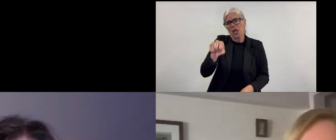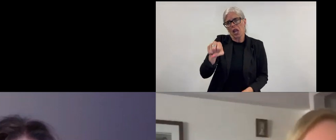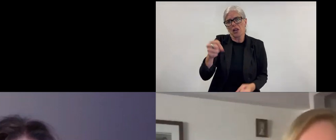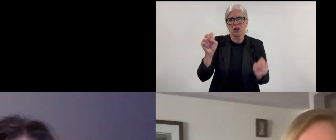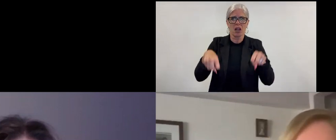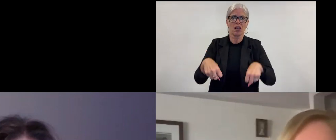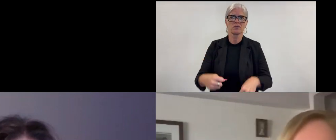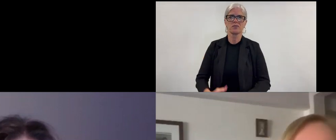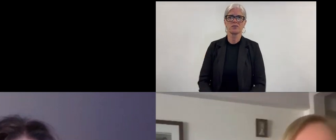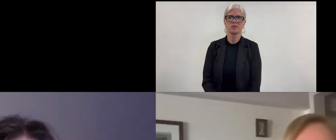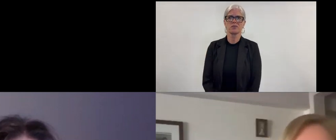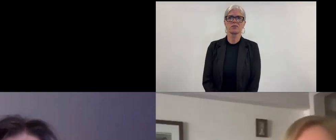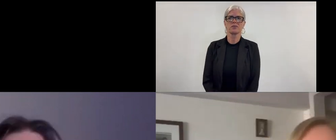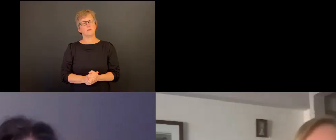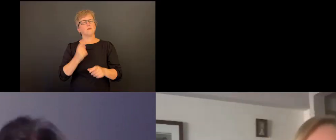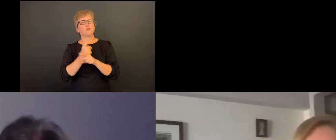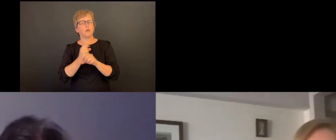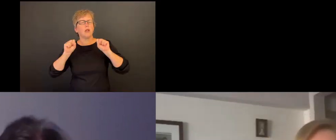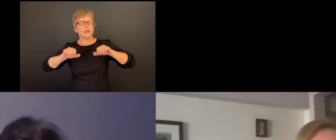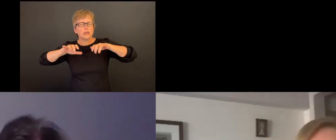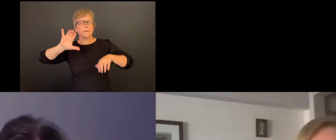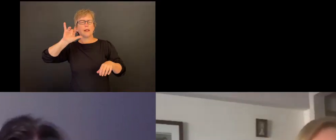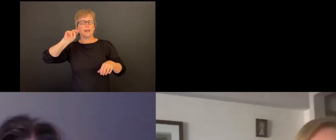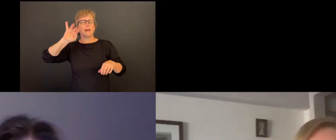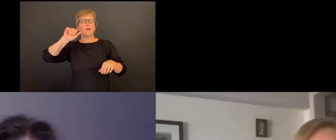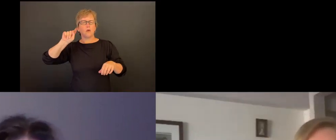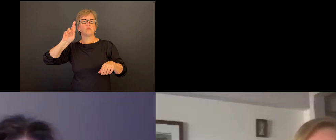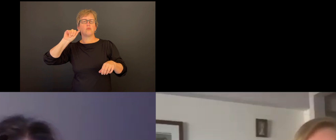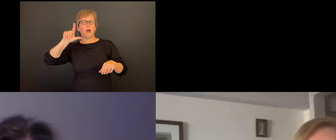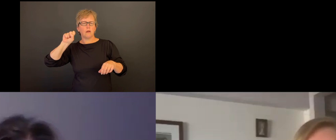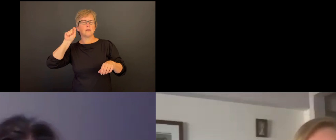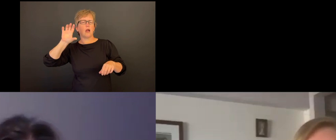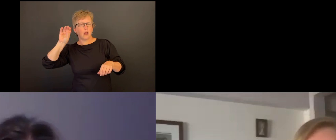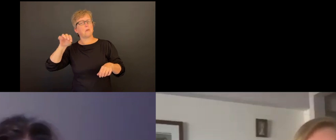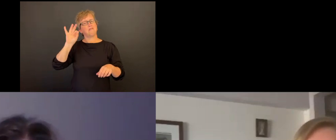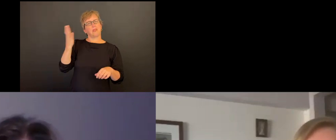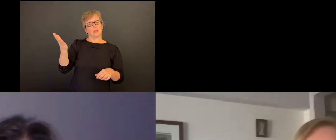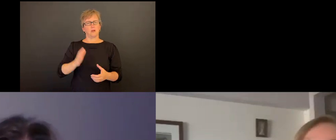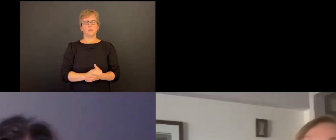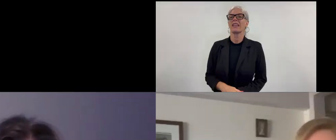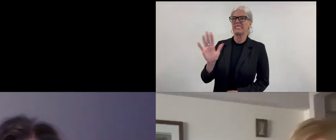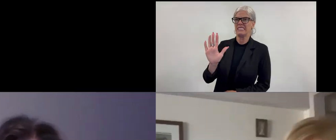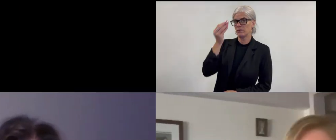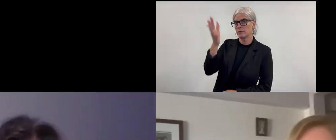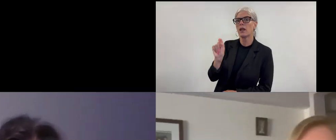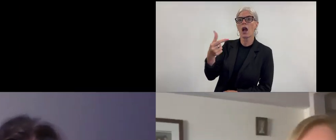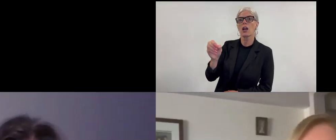the study that you need to go to. Right. And you can find those on